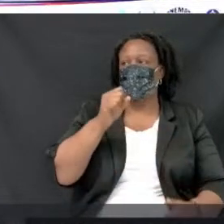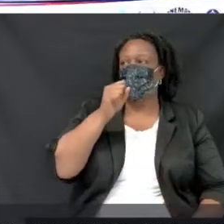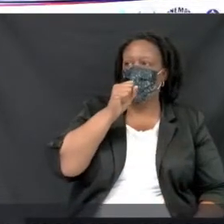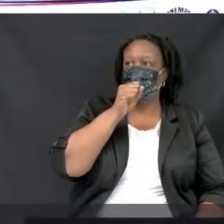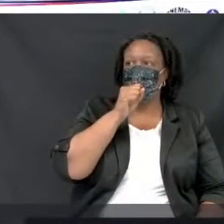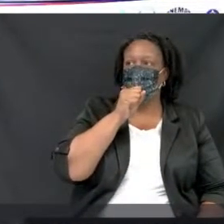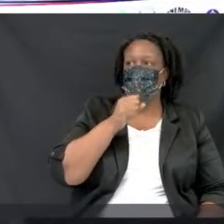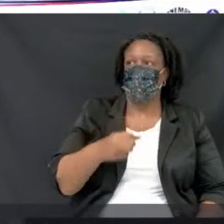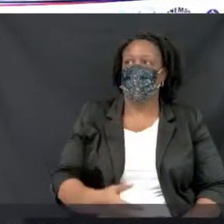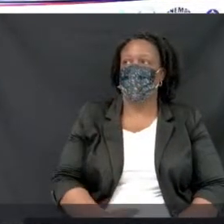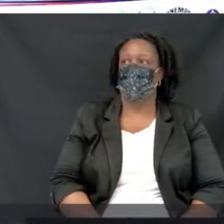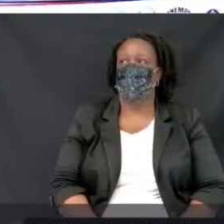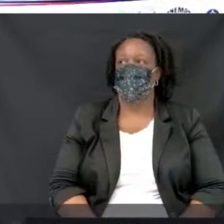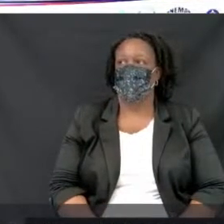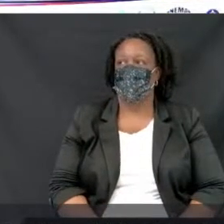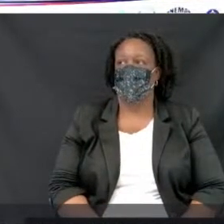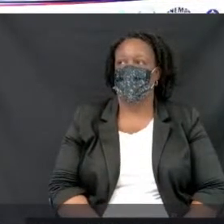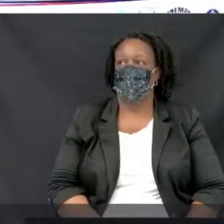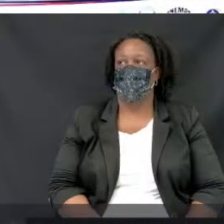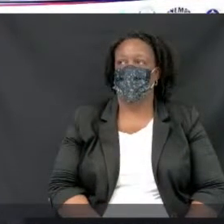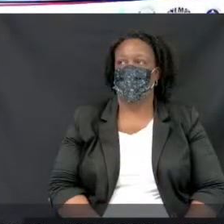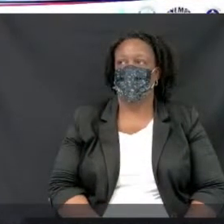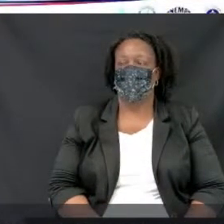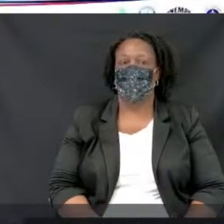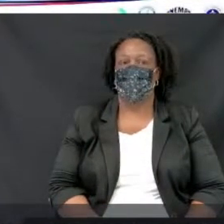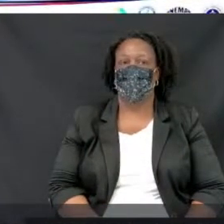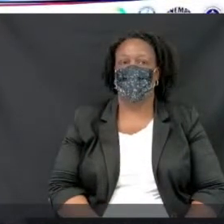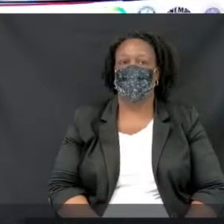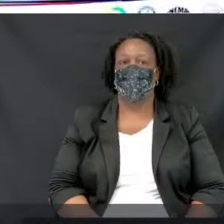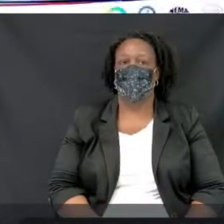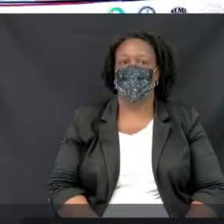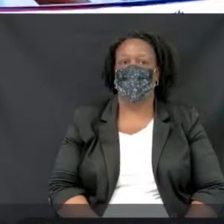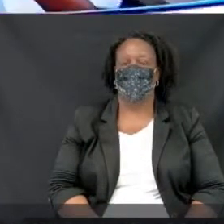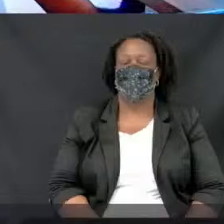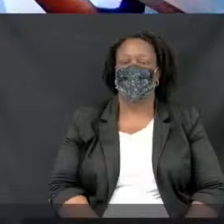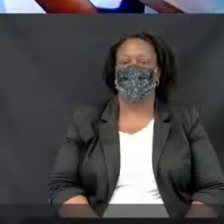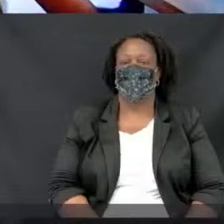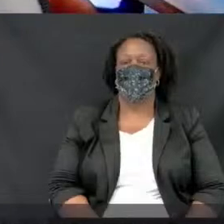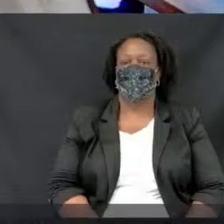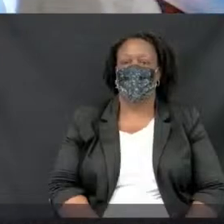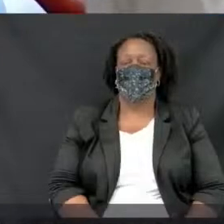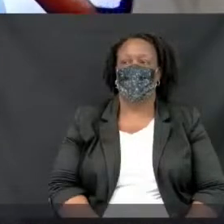the restrictions to increase the attendance?